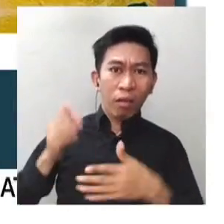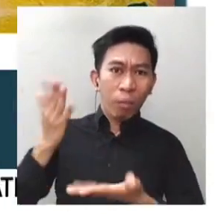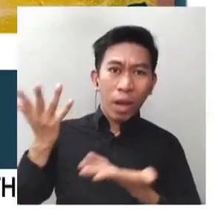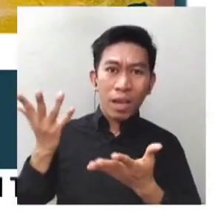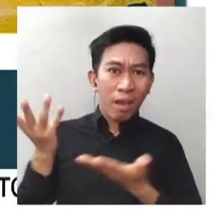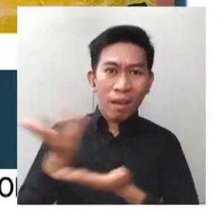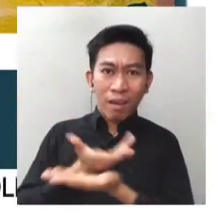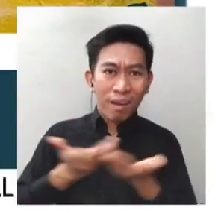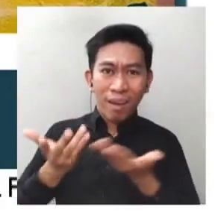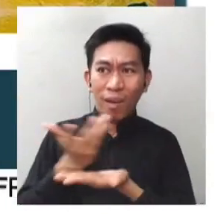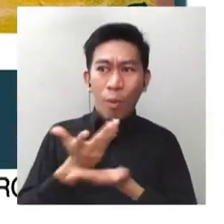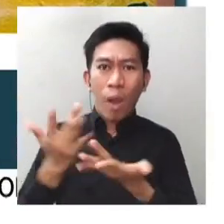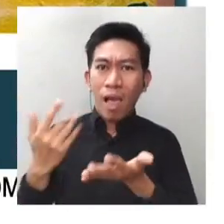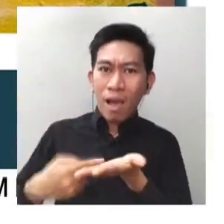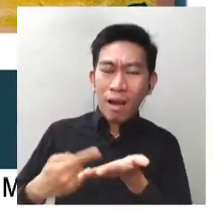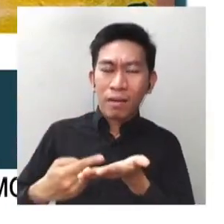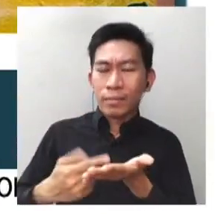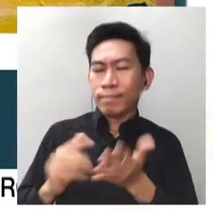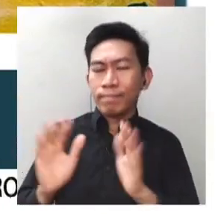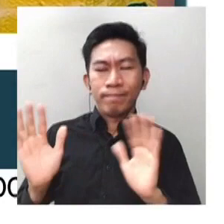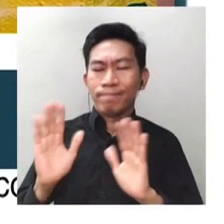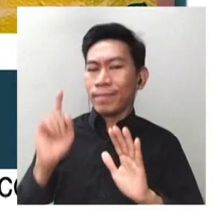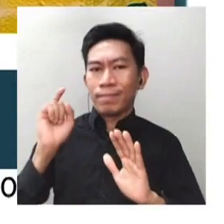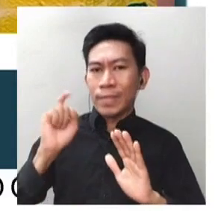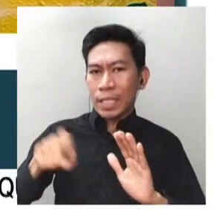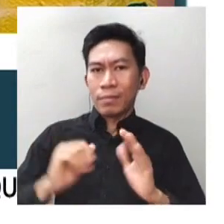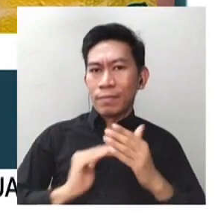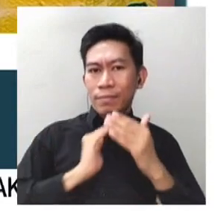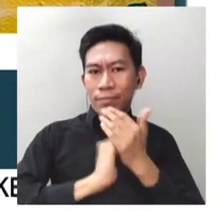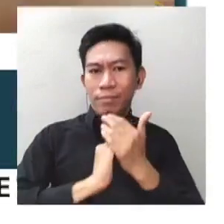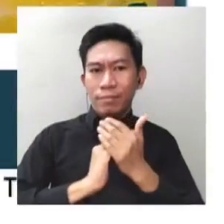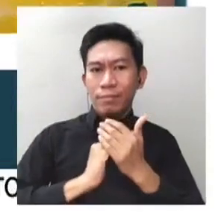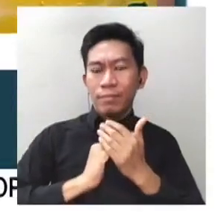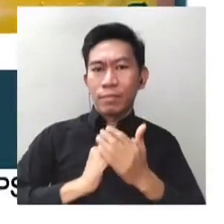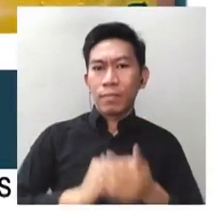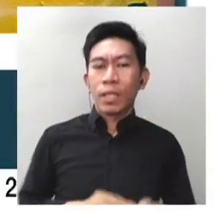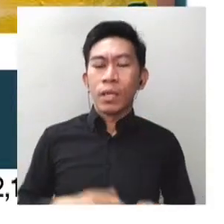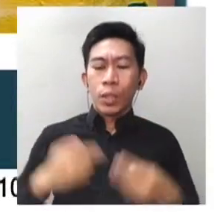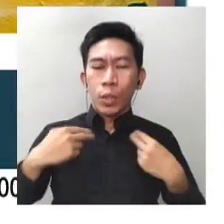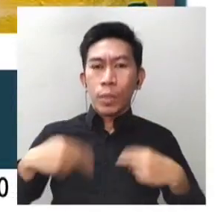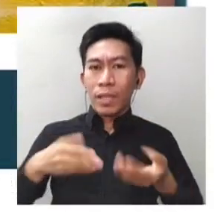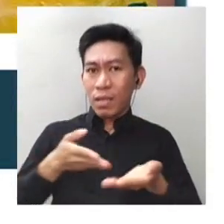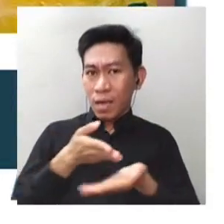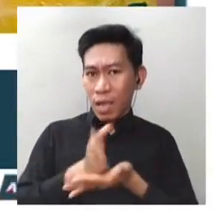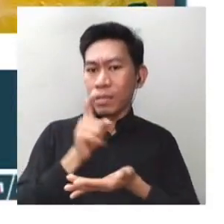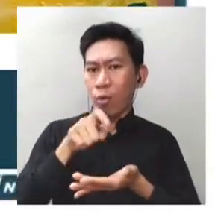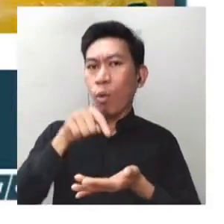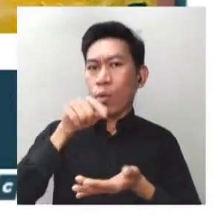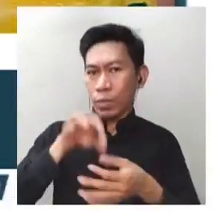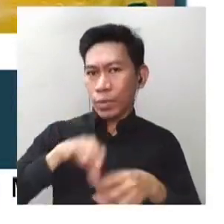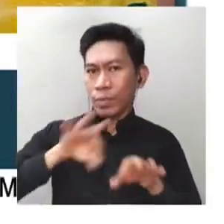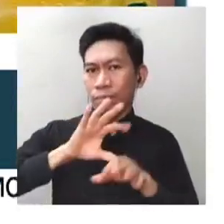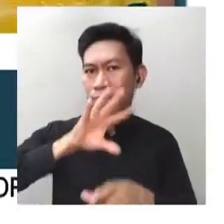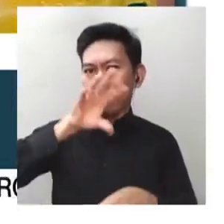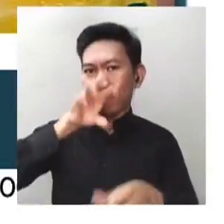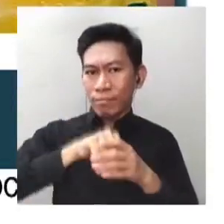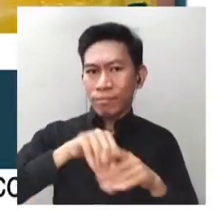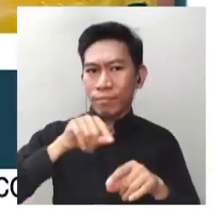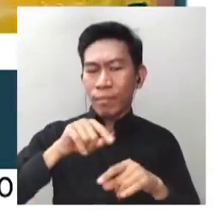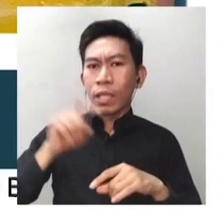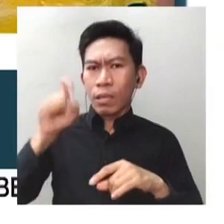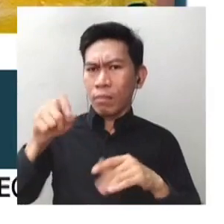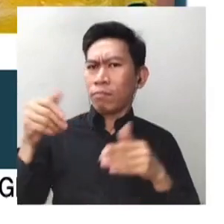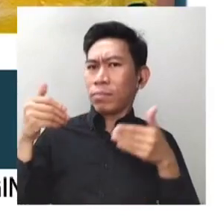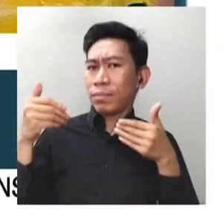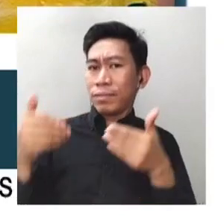issue for the country and for the world. So that's what we don't want. Special human rights, of course, is one of those things. We have to be able to assert